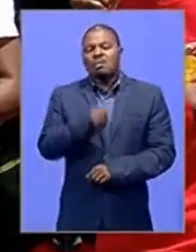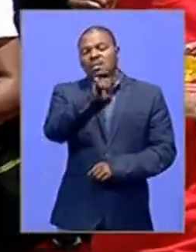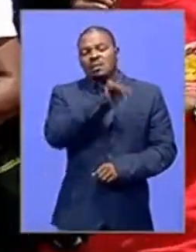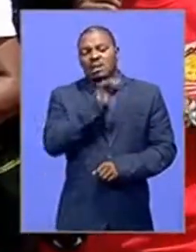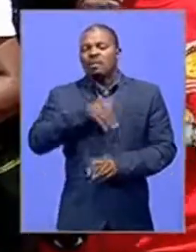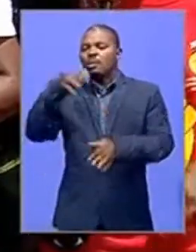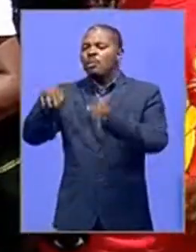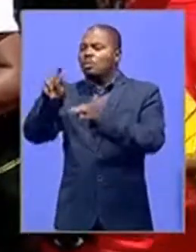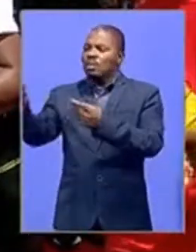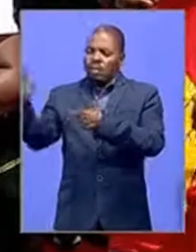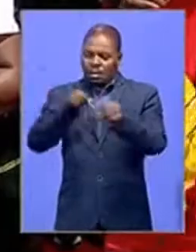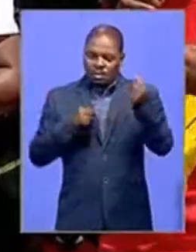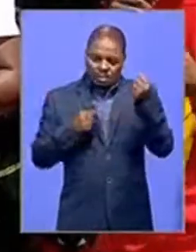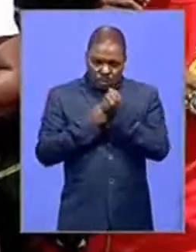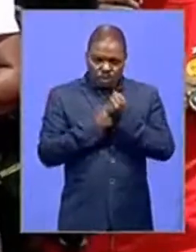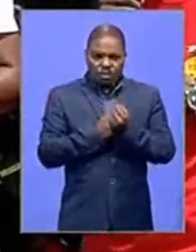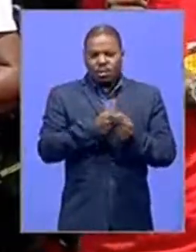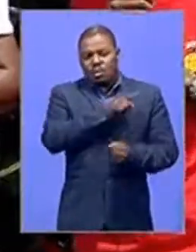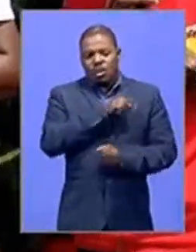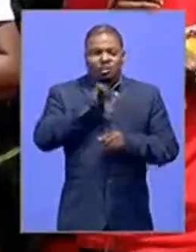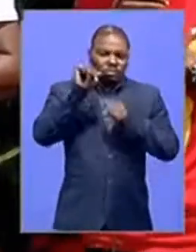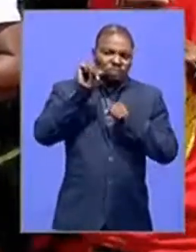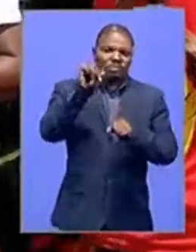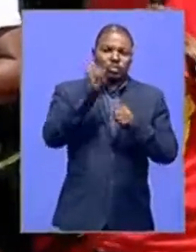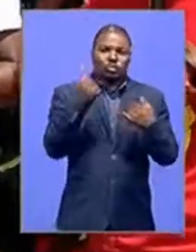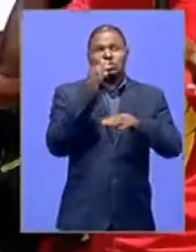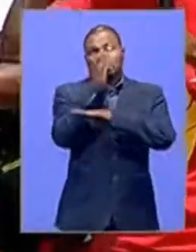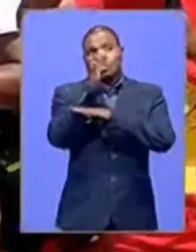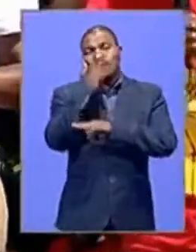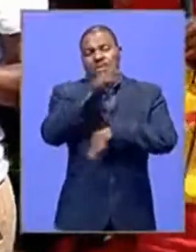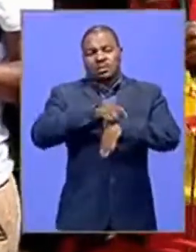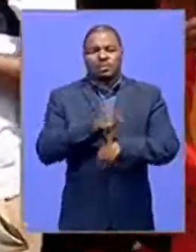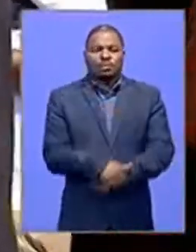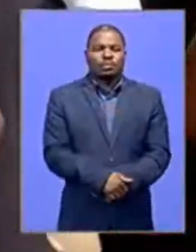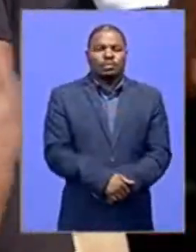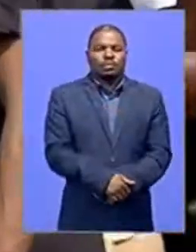mengwe ya dipolitiki nakong ya ge ba ipelaetša ka nako ya dijo tša mosegare.